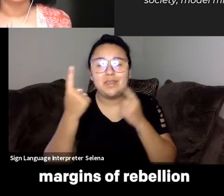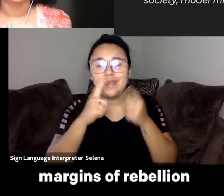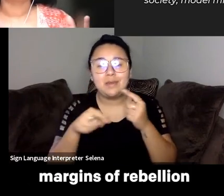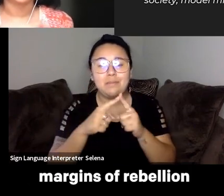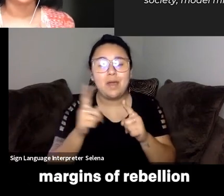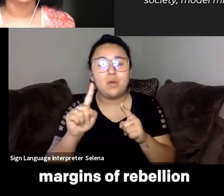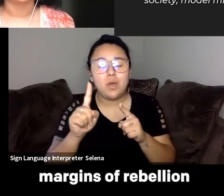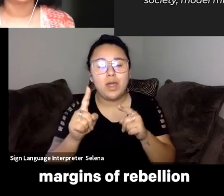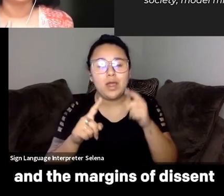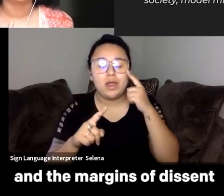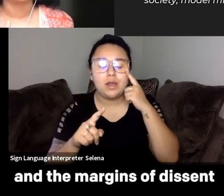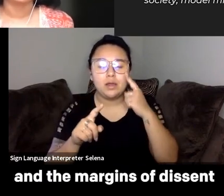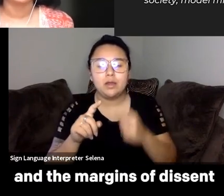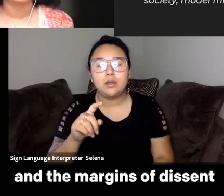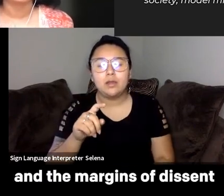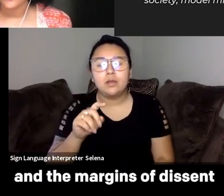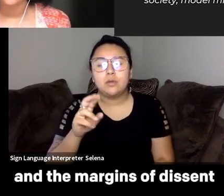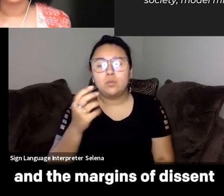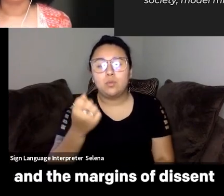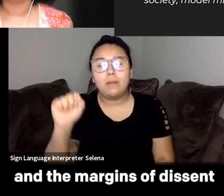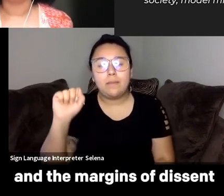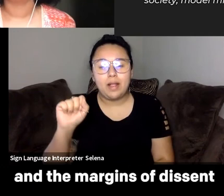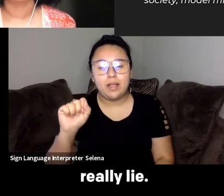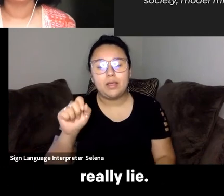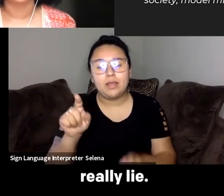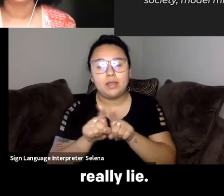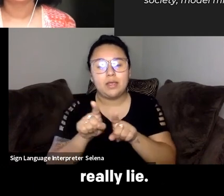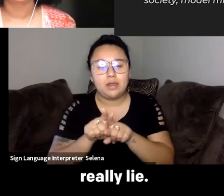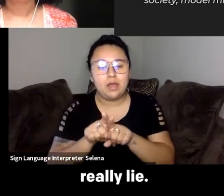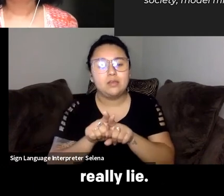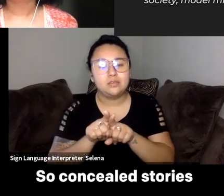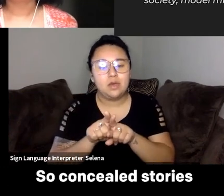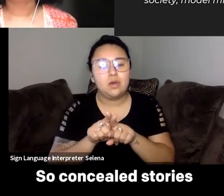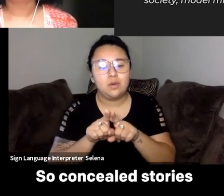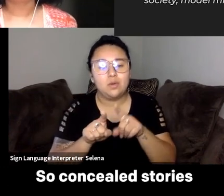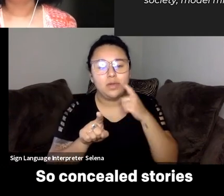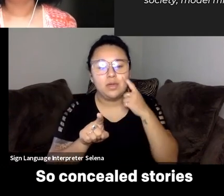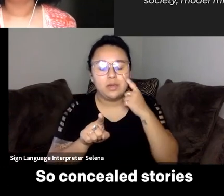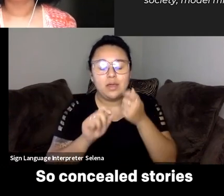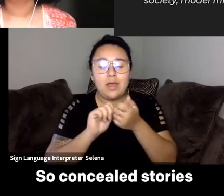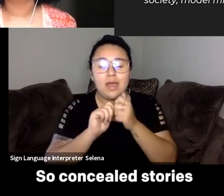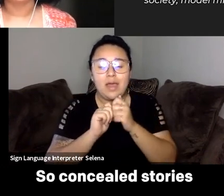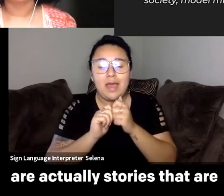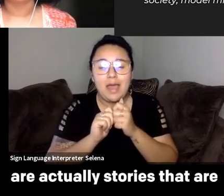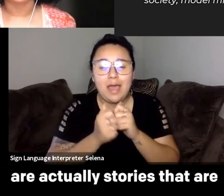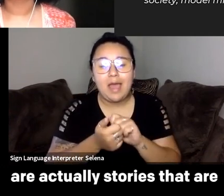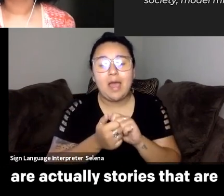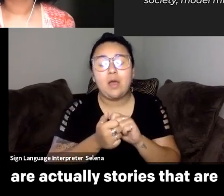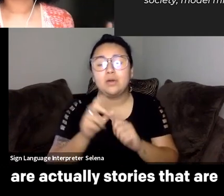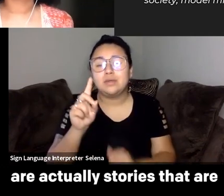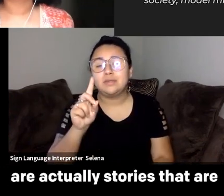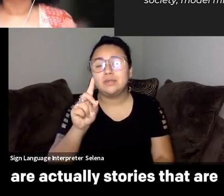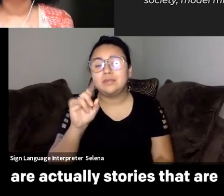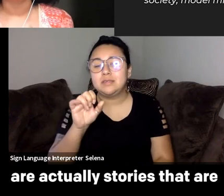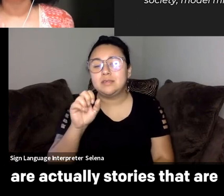of rebellion and the margins of dissent really lie. So concealed stories are